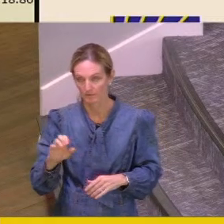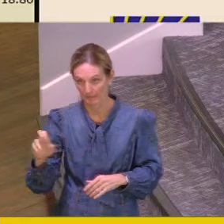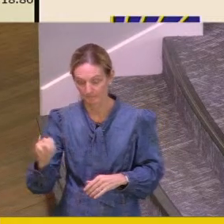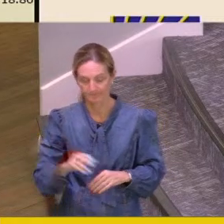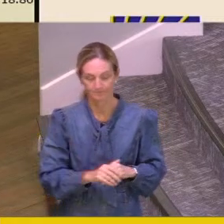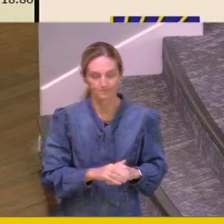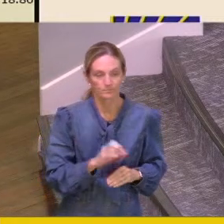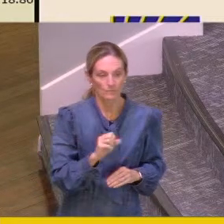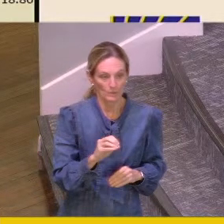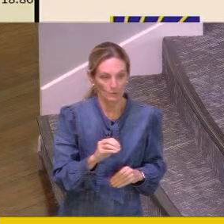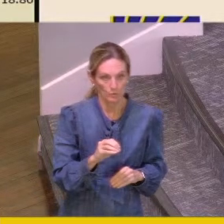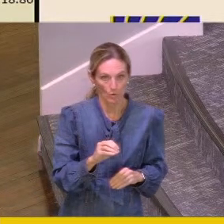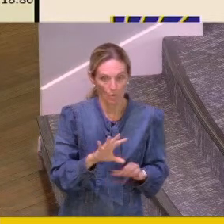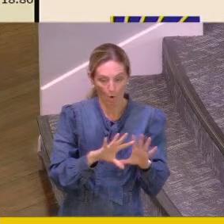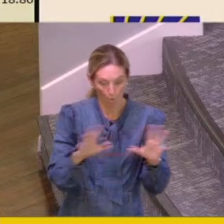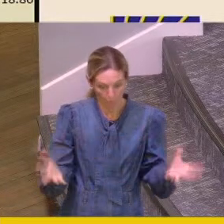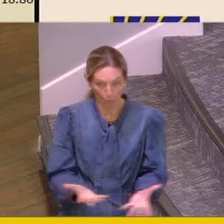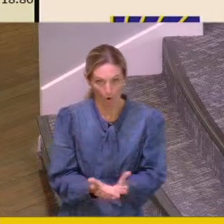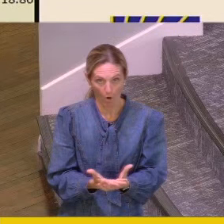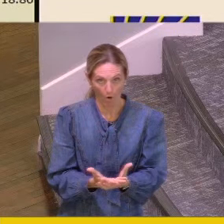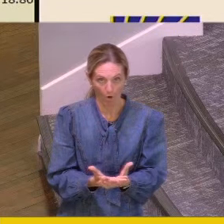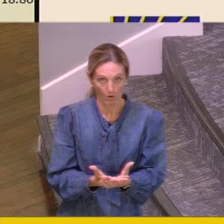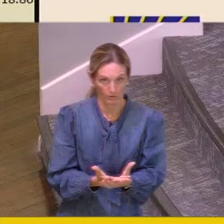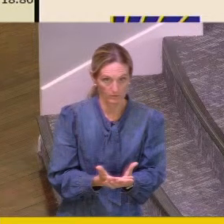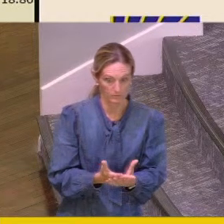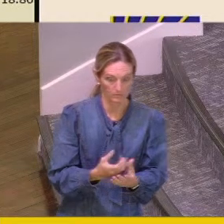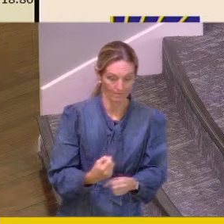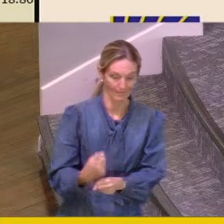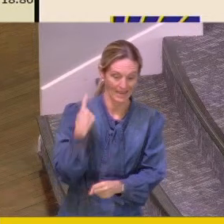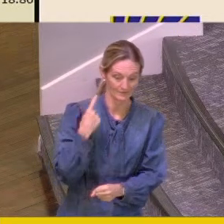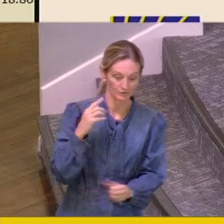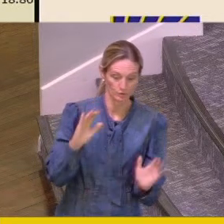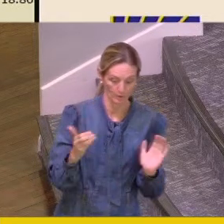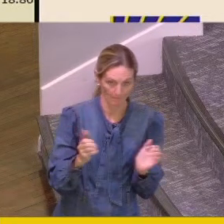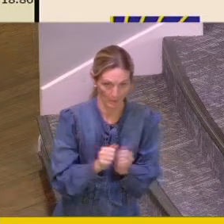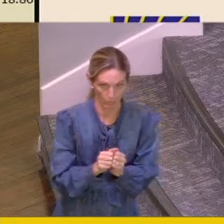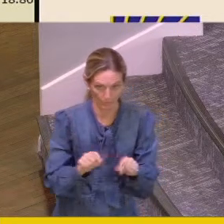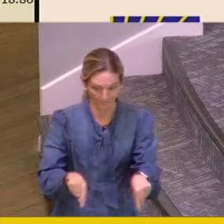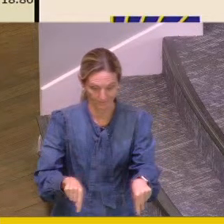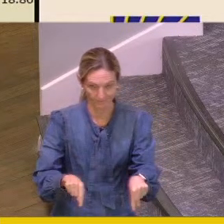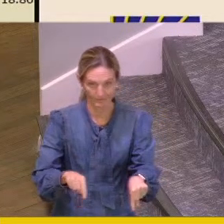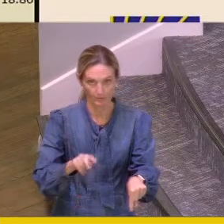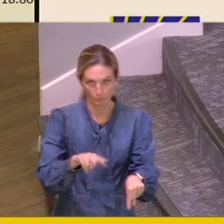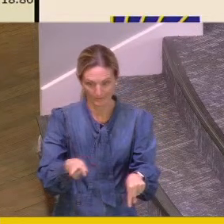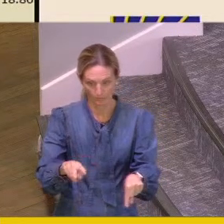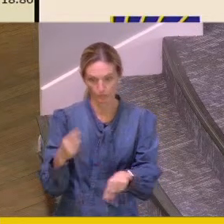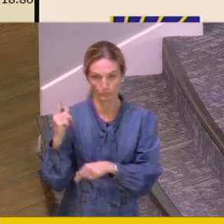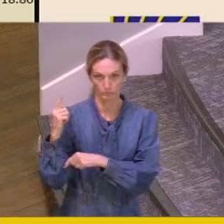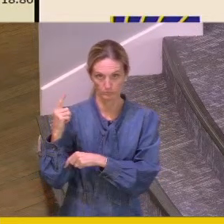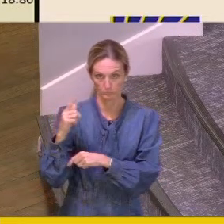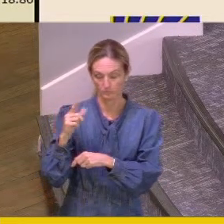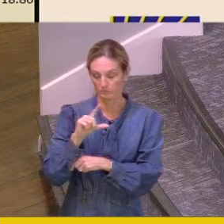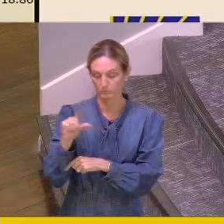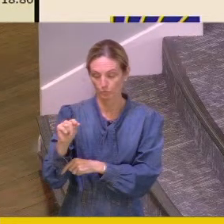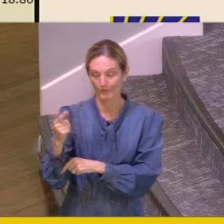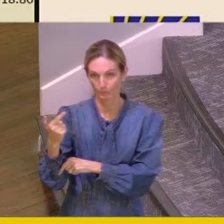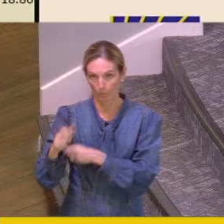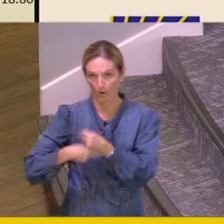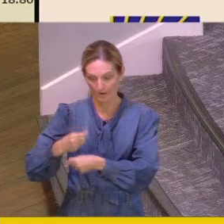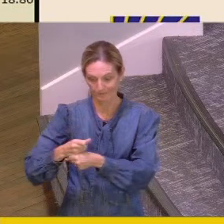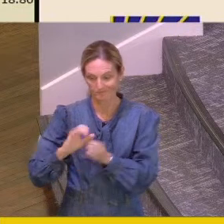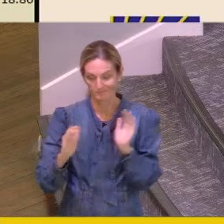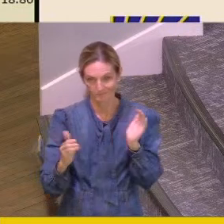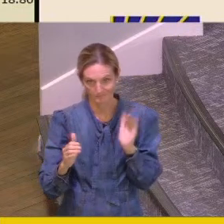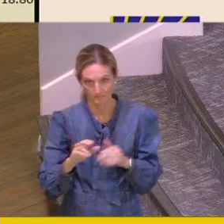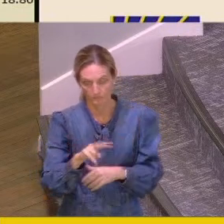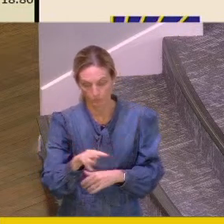at prior year to current year, 2021 to 2022, when you're looking at not just the reassessment,